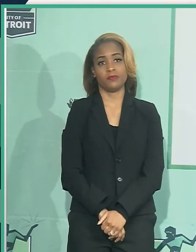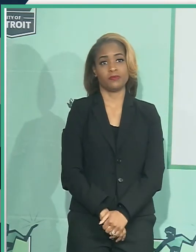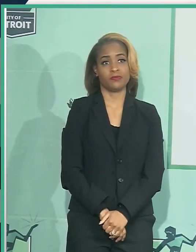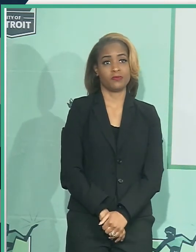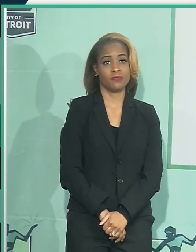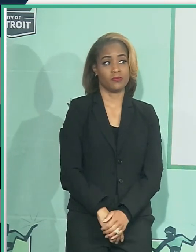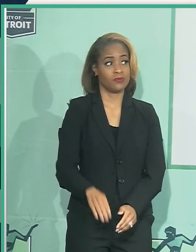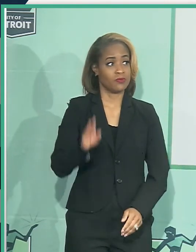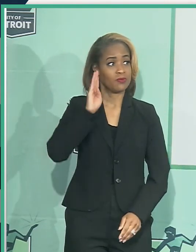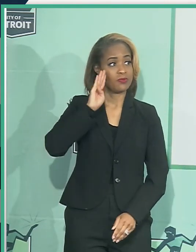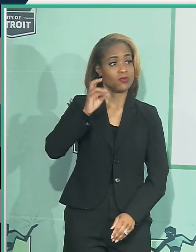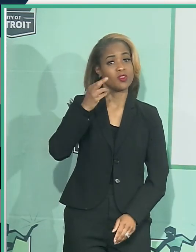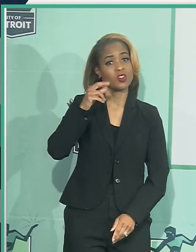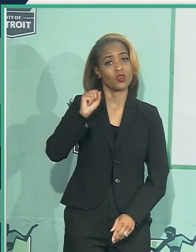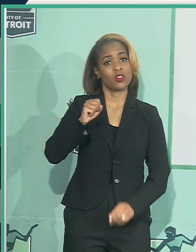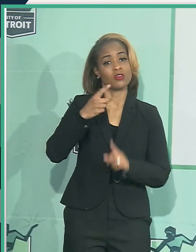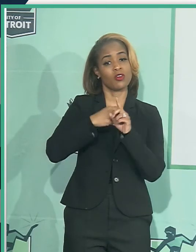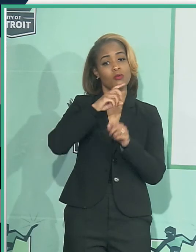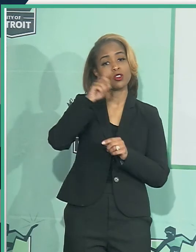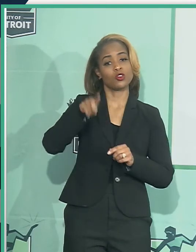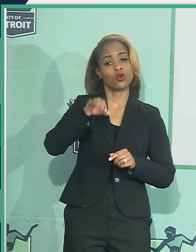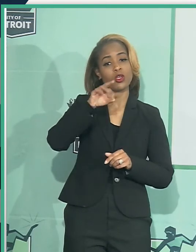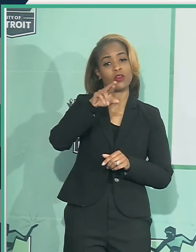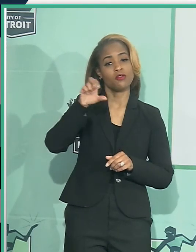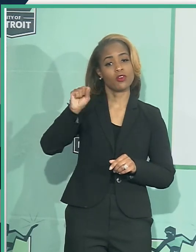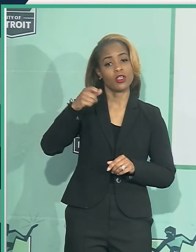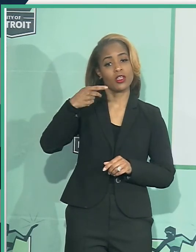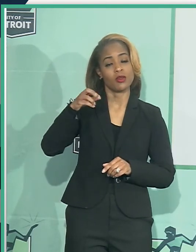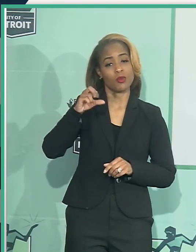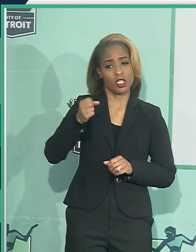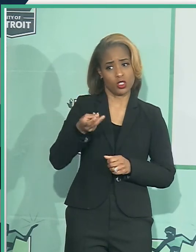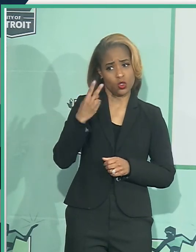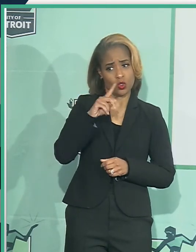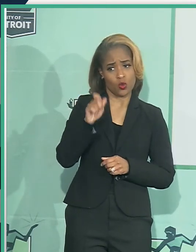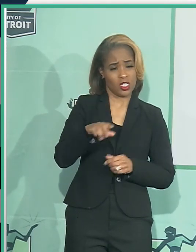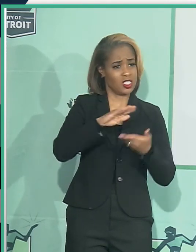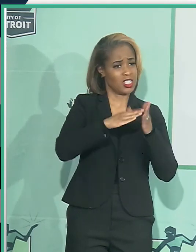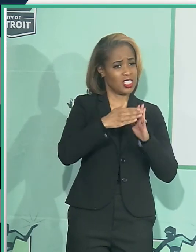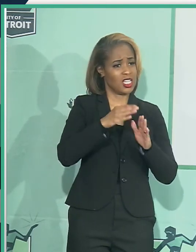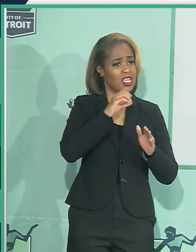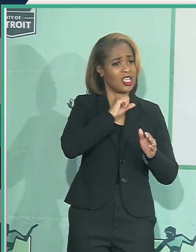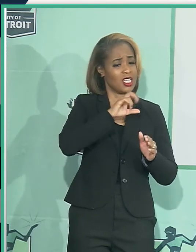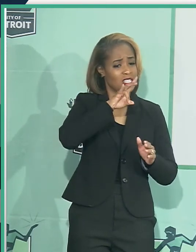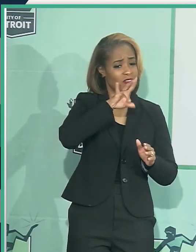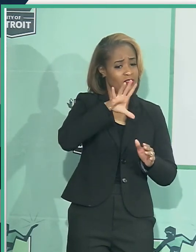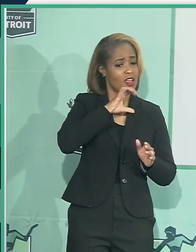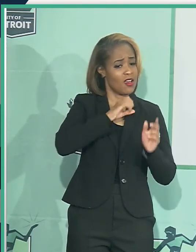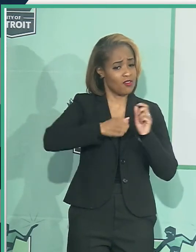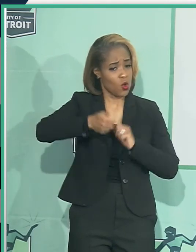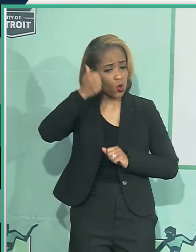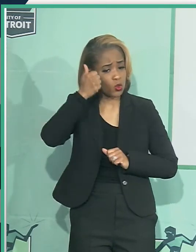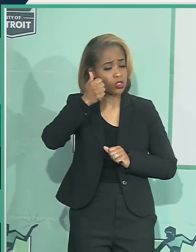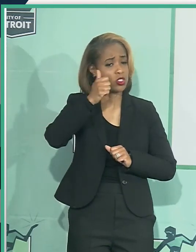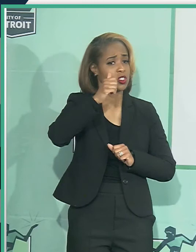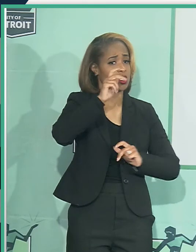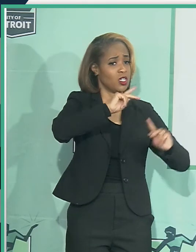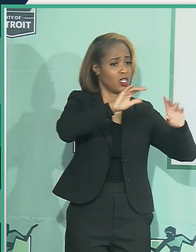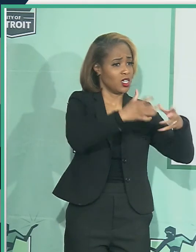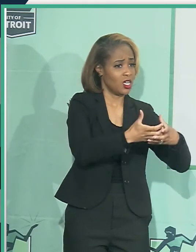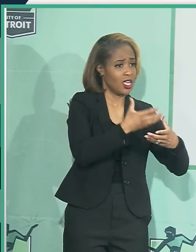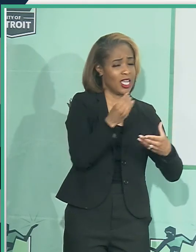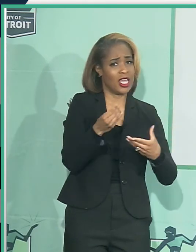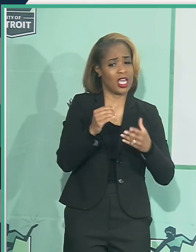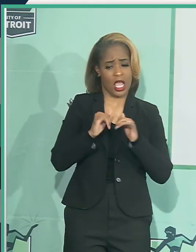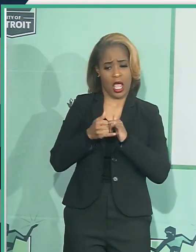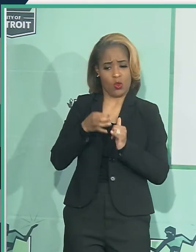Hi, Chris Hall at the Detroit Free Press. I have two questions. What is the city's 75 and older population? And how soon